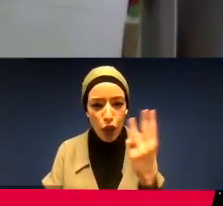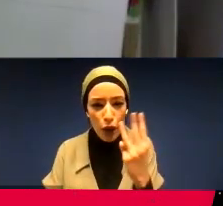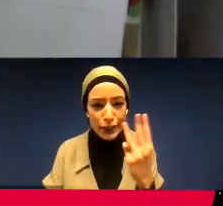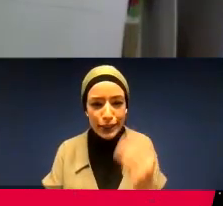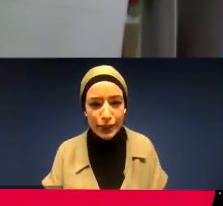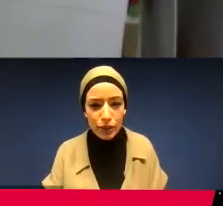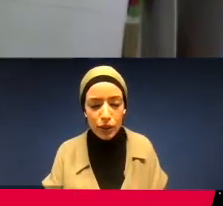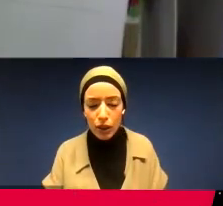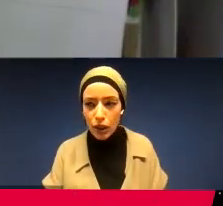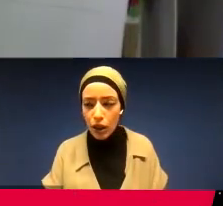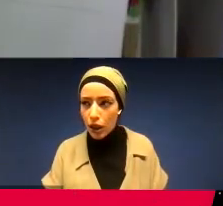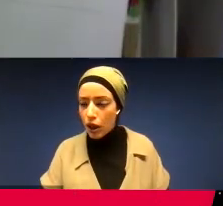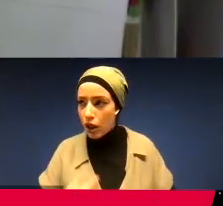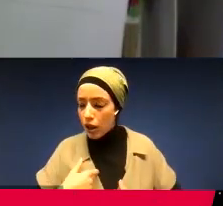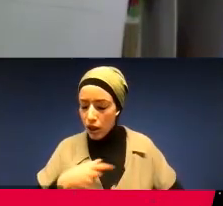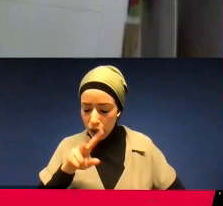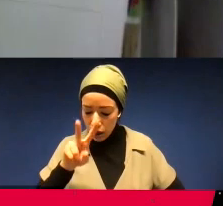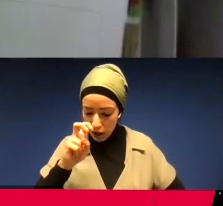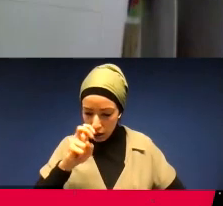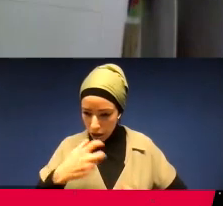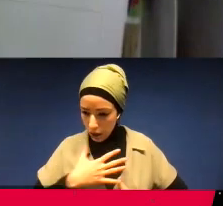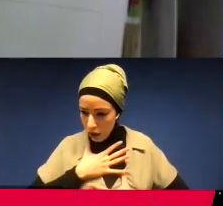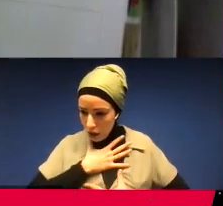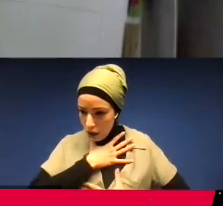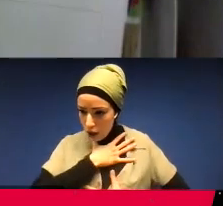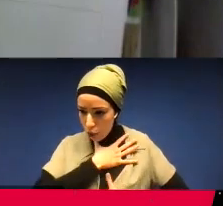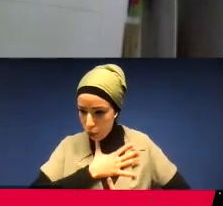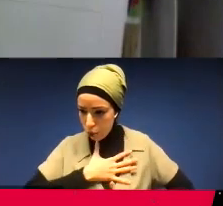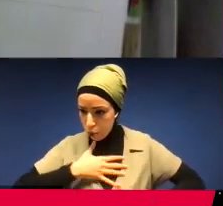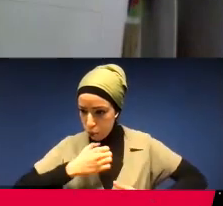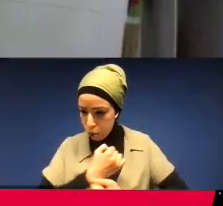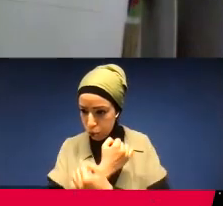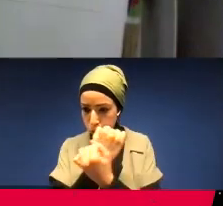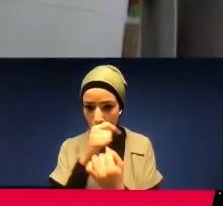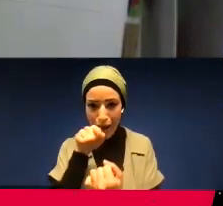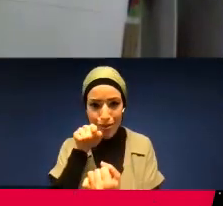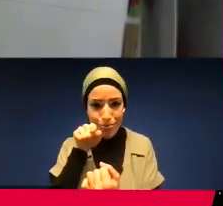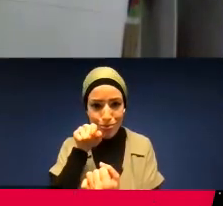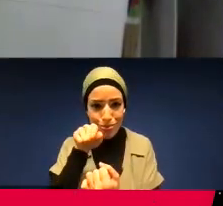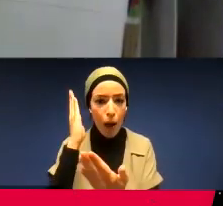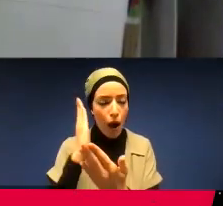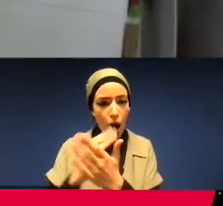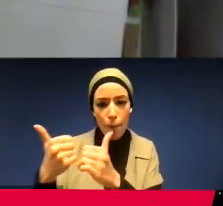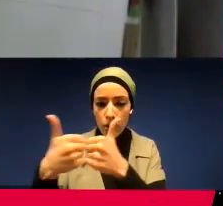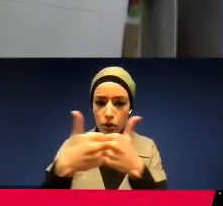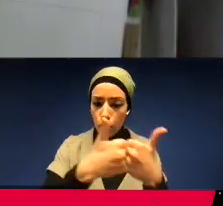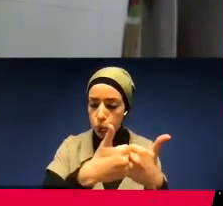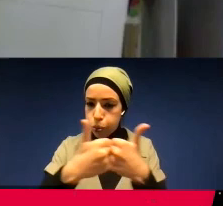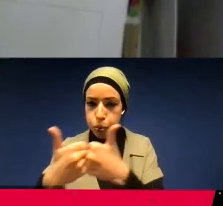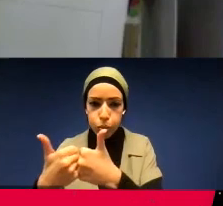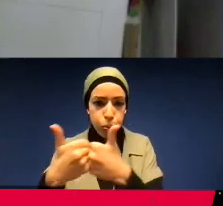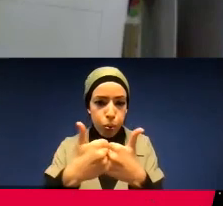so powerful, and this shows, it tells you so much about solidarity. And I think this is, I wanted to end my